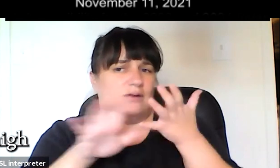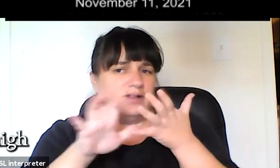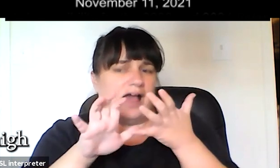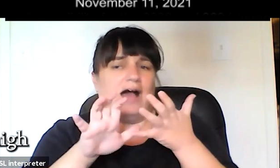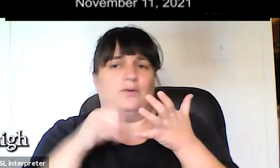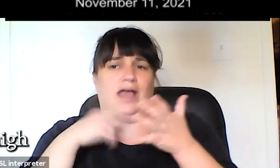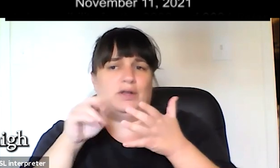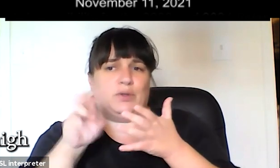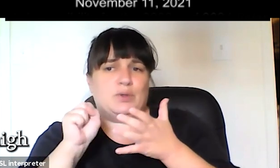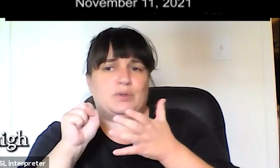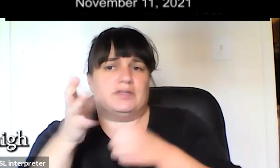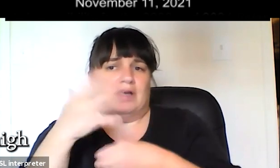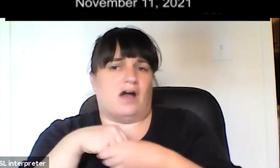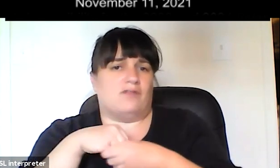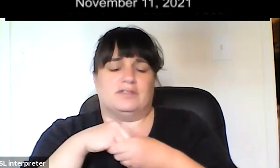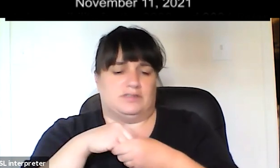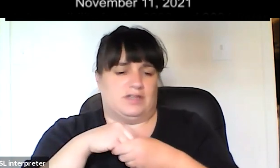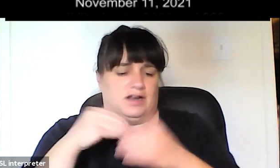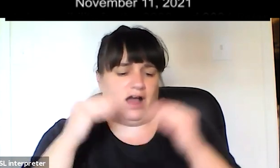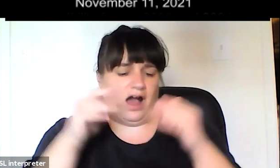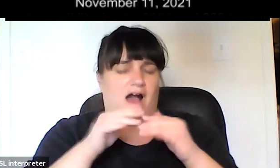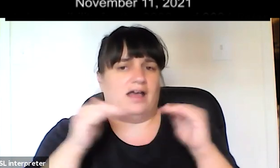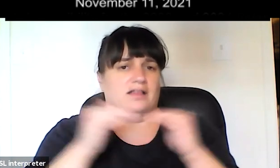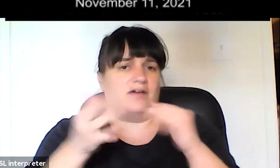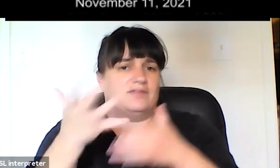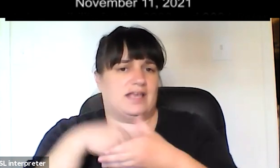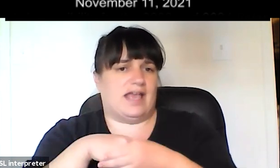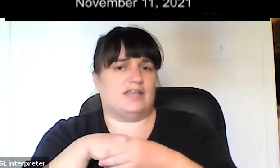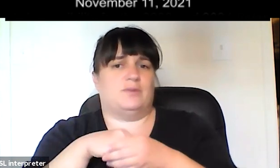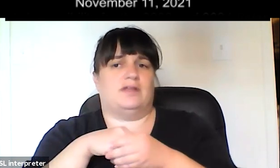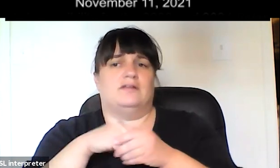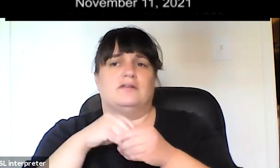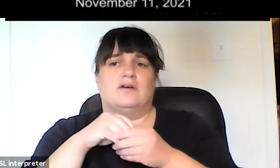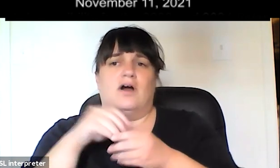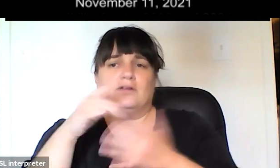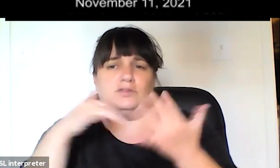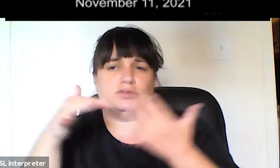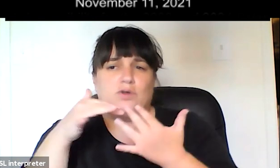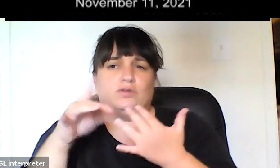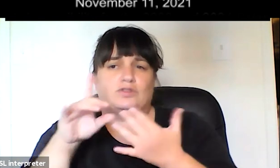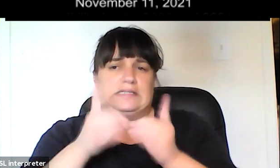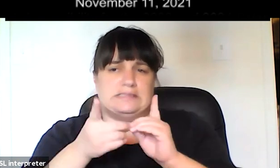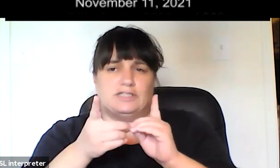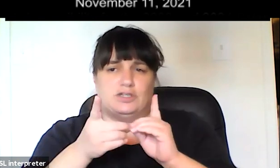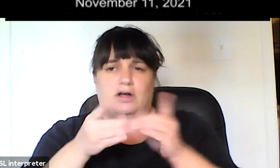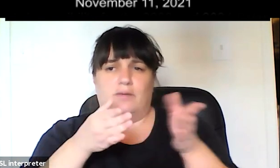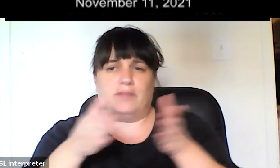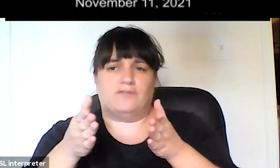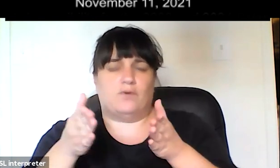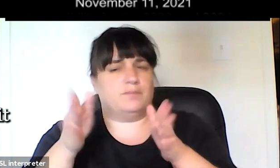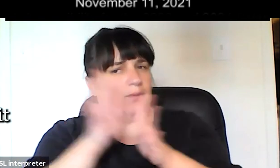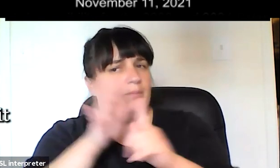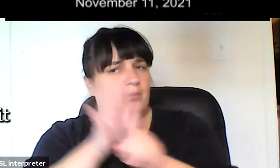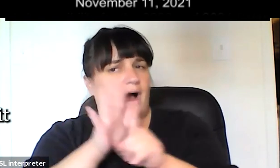coverage and just very high levels of engagement on social and digital platforms. It was a very popular feature on our